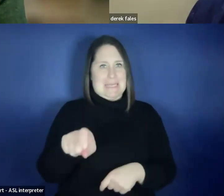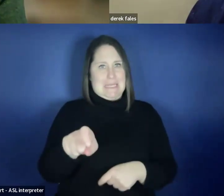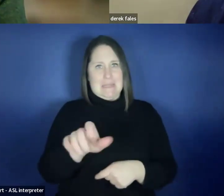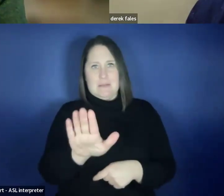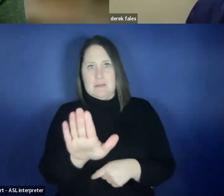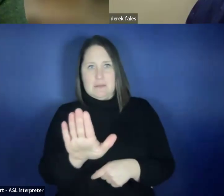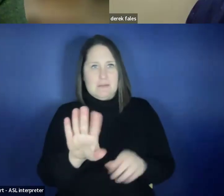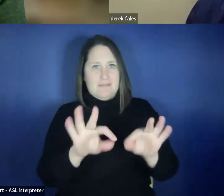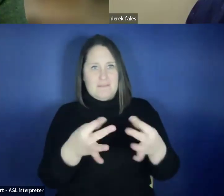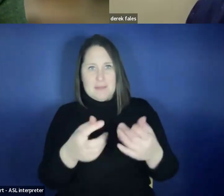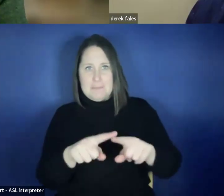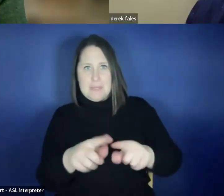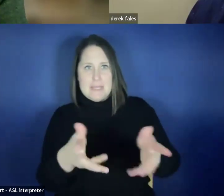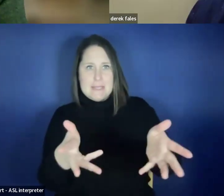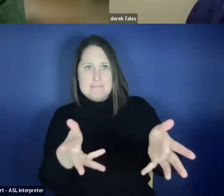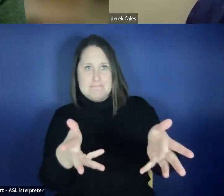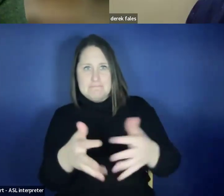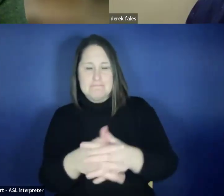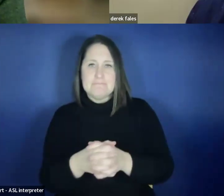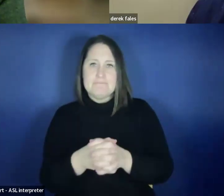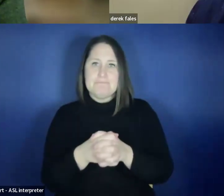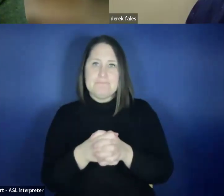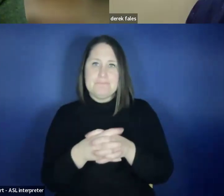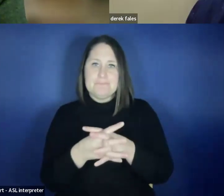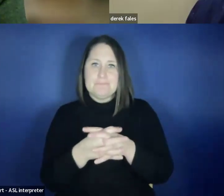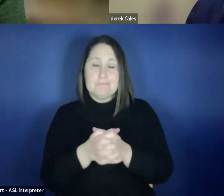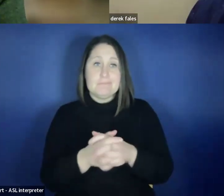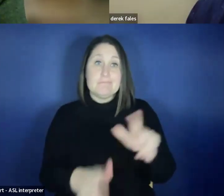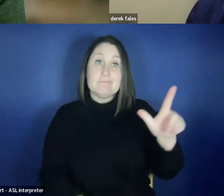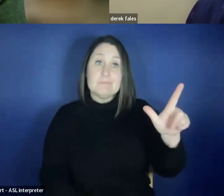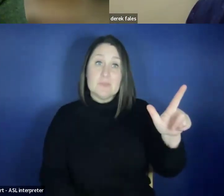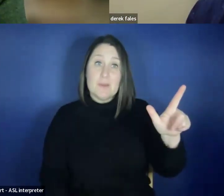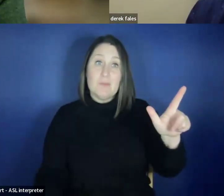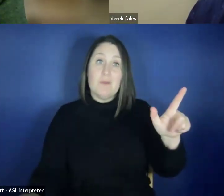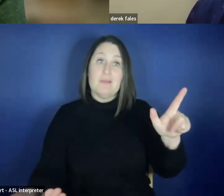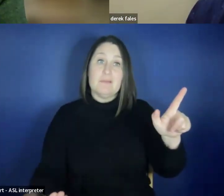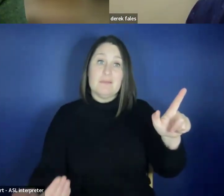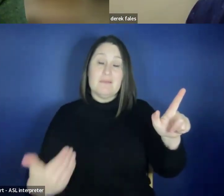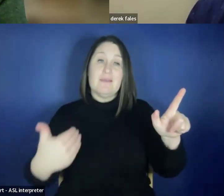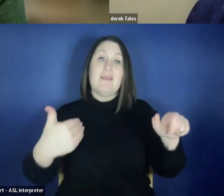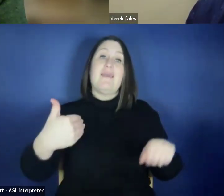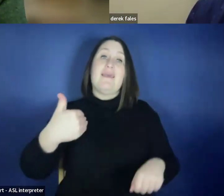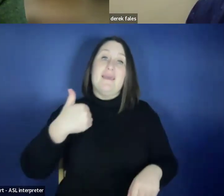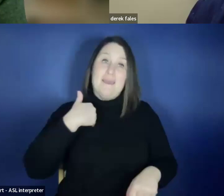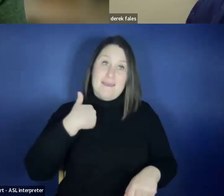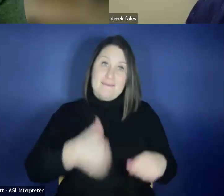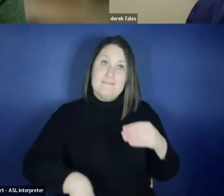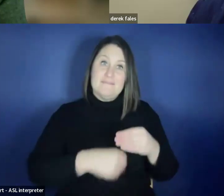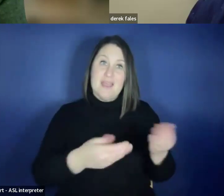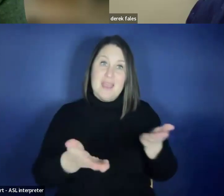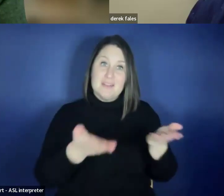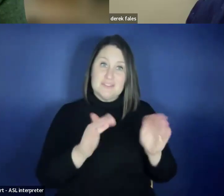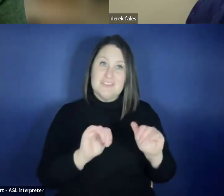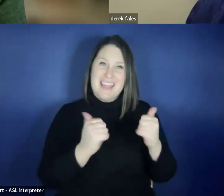for your family. And 21 has that the added service of the